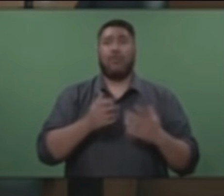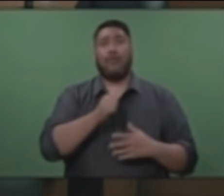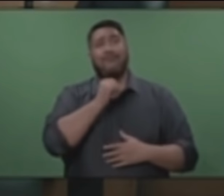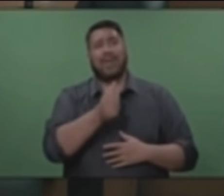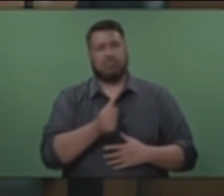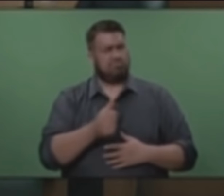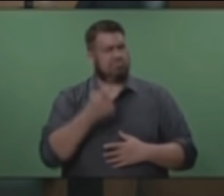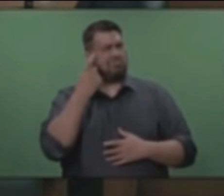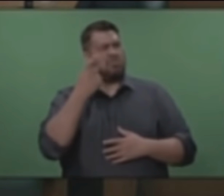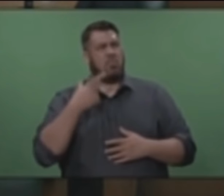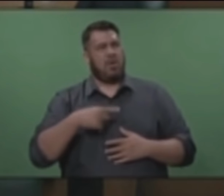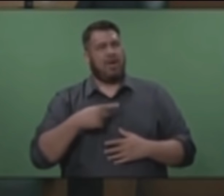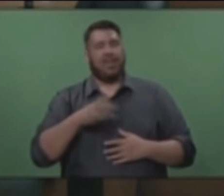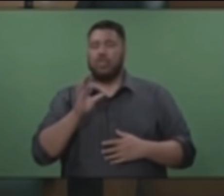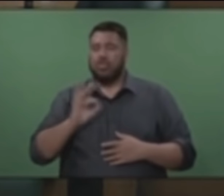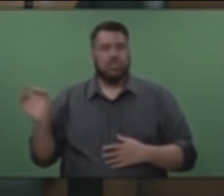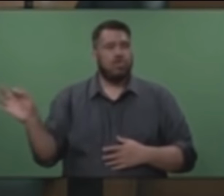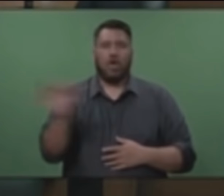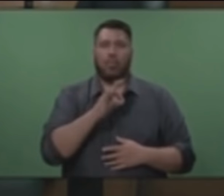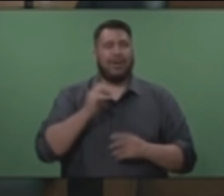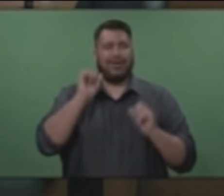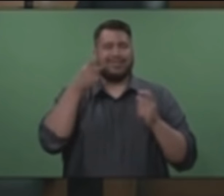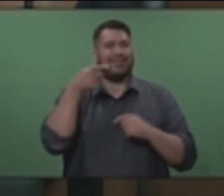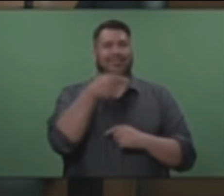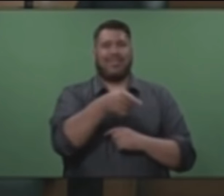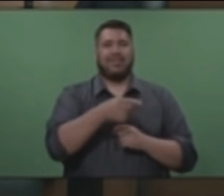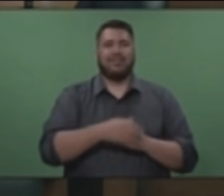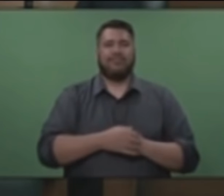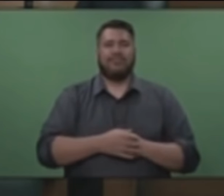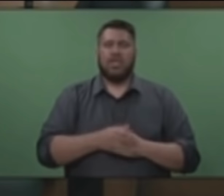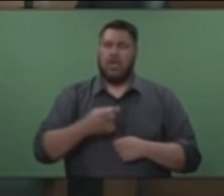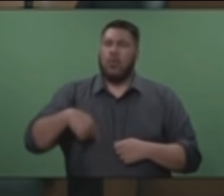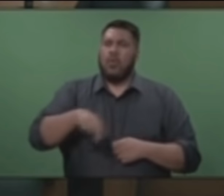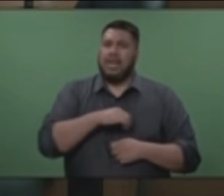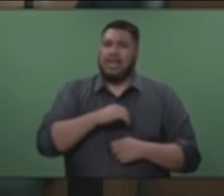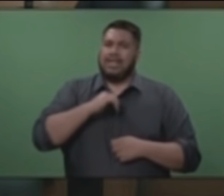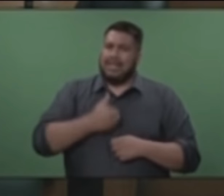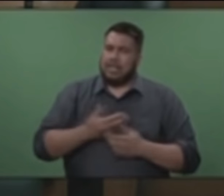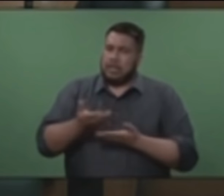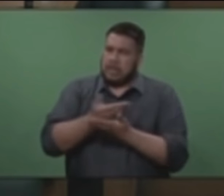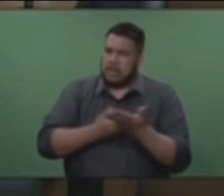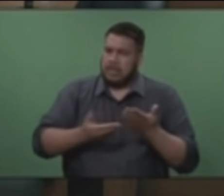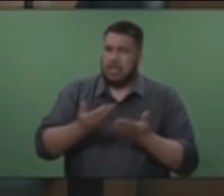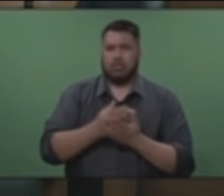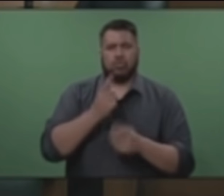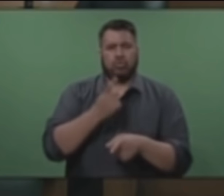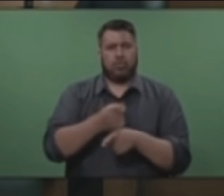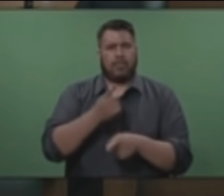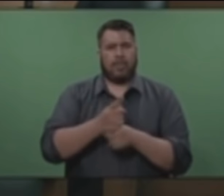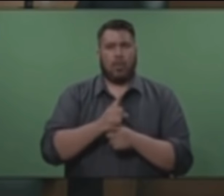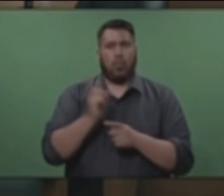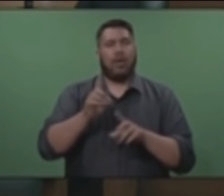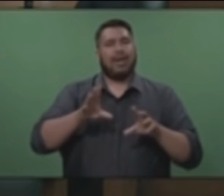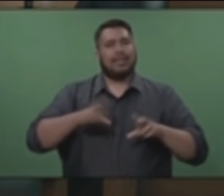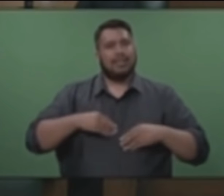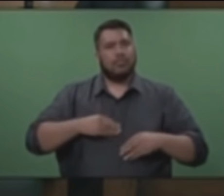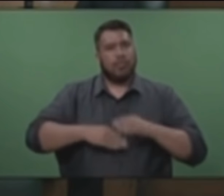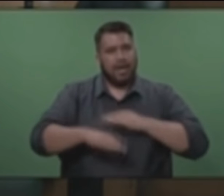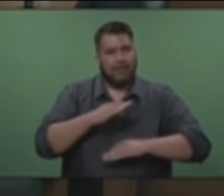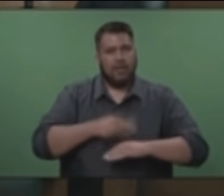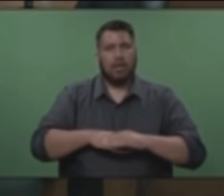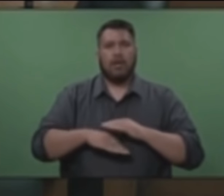In addition, let's see New Zealand re-evaluate the boundaries of acceptable social and political